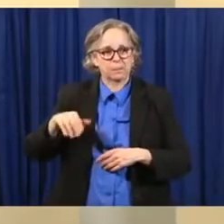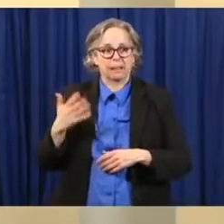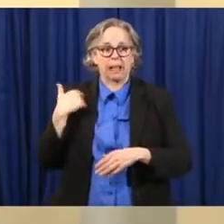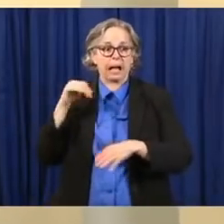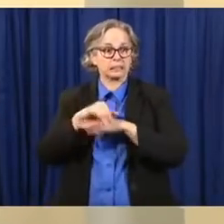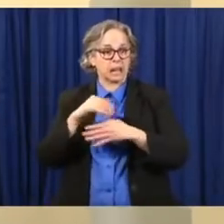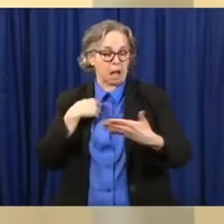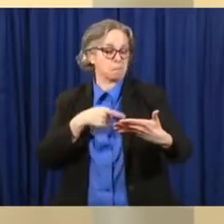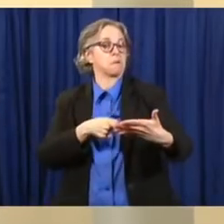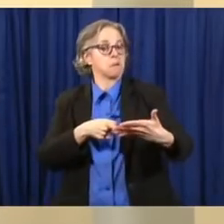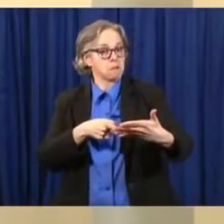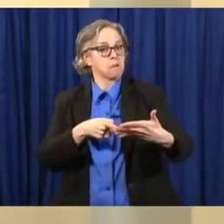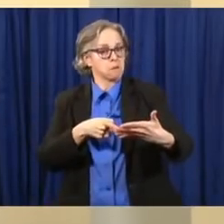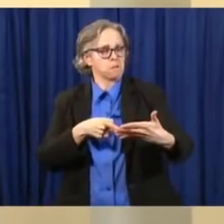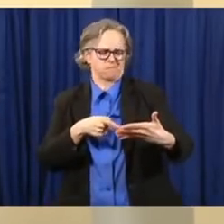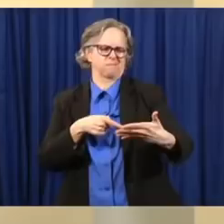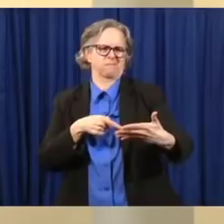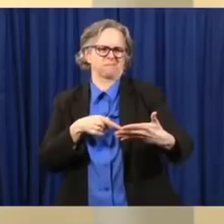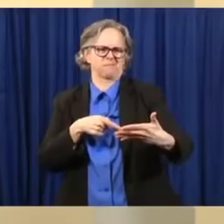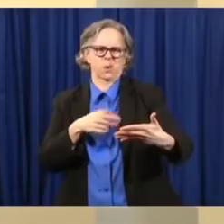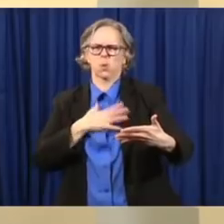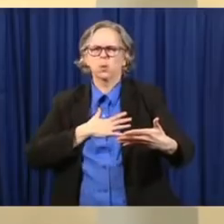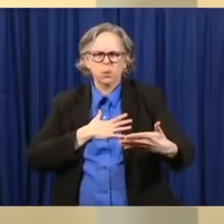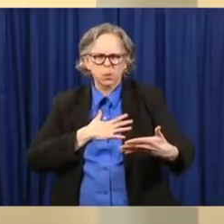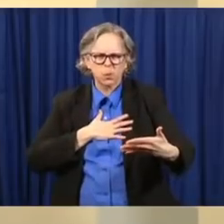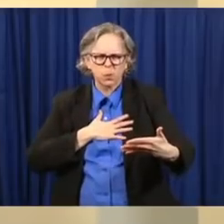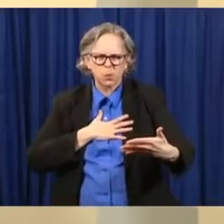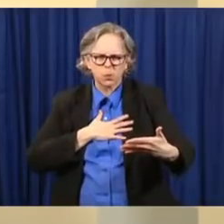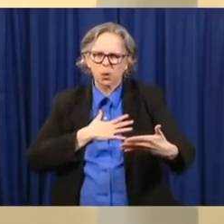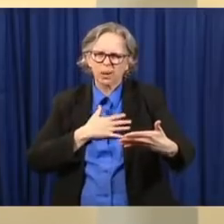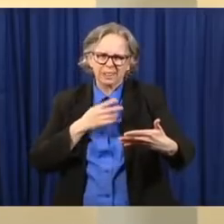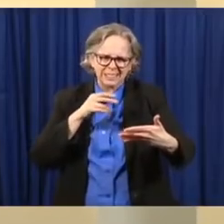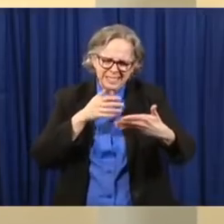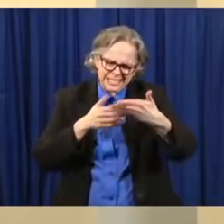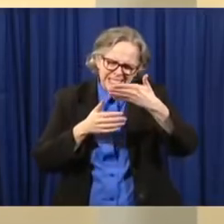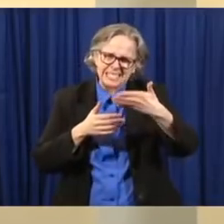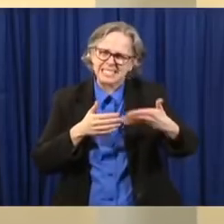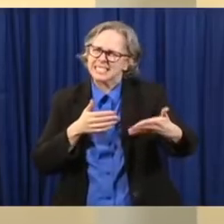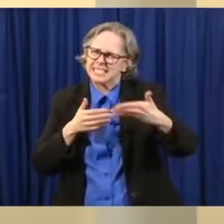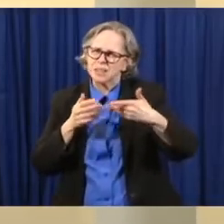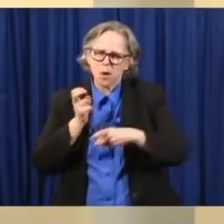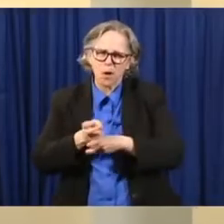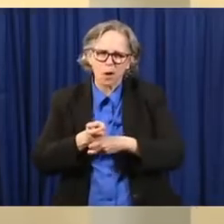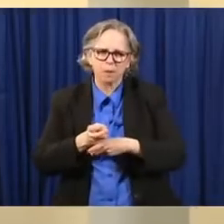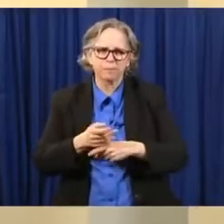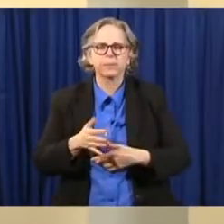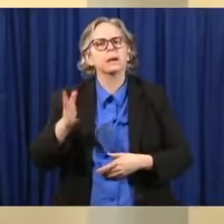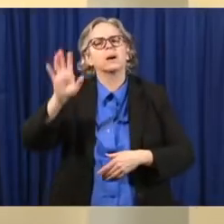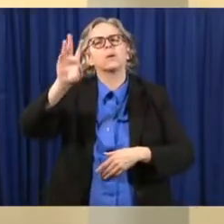can see that it's hard, my husband told me, but it does say today, and it's on our website, that we have